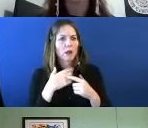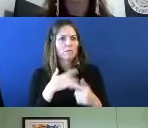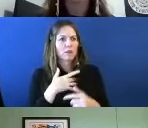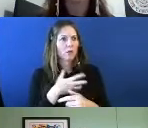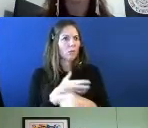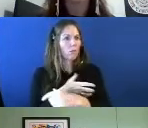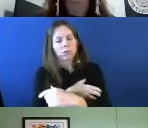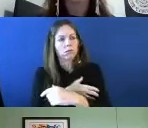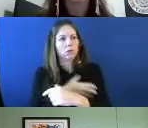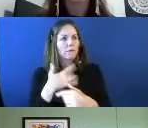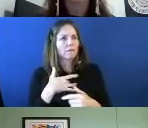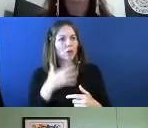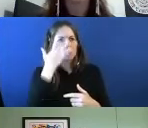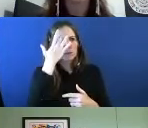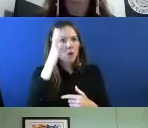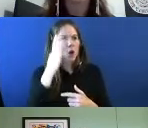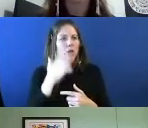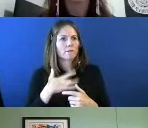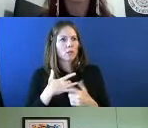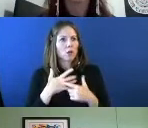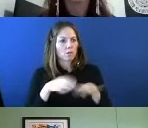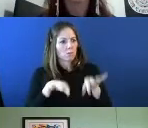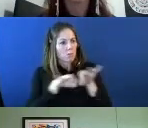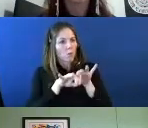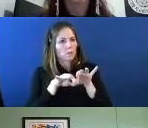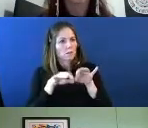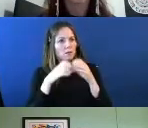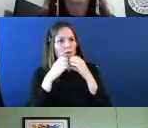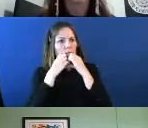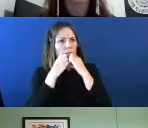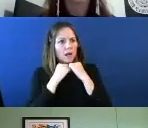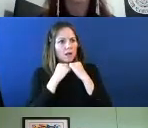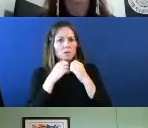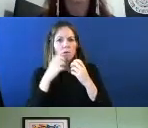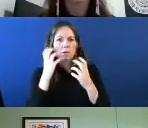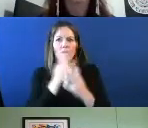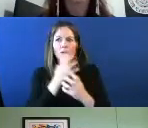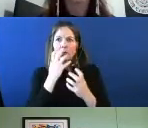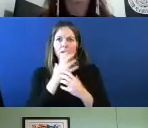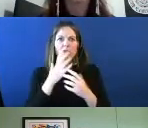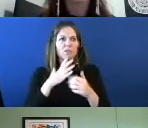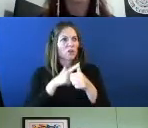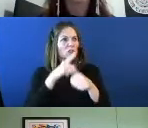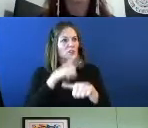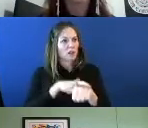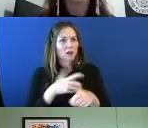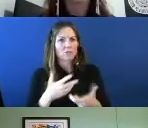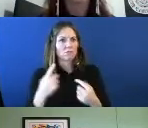smart, and that her voice mattered. That was the first time that she had felt that